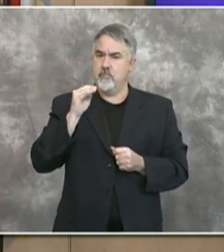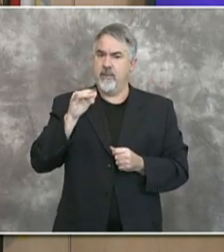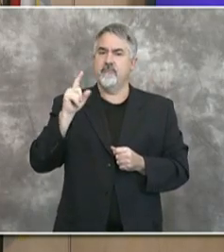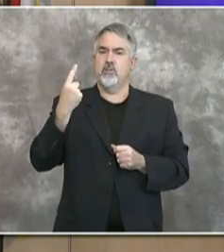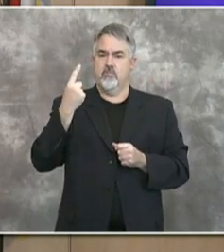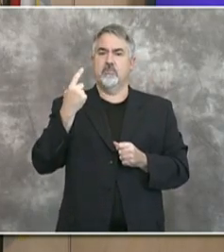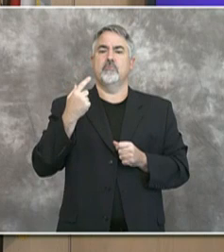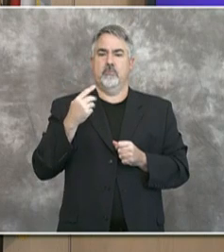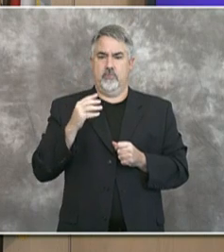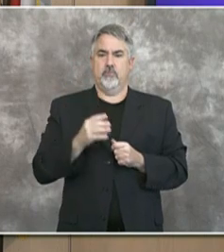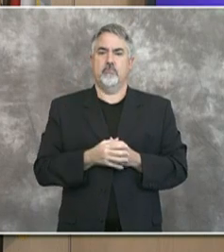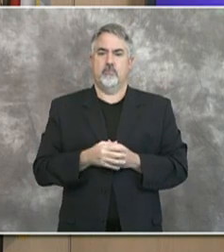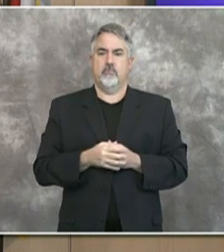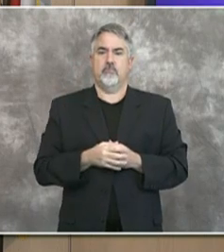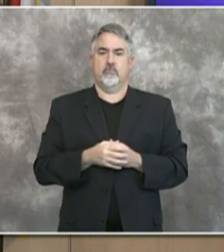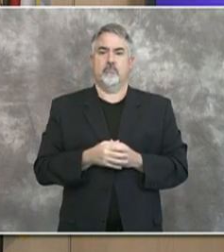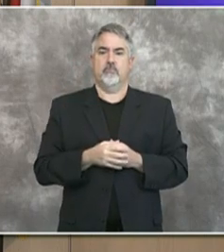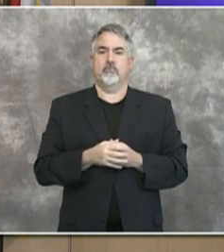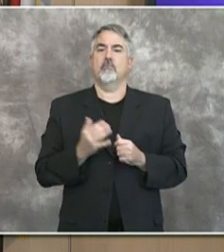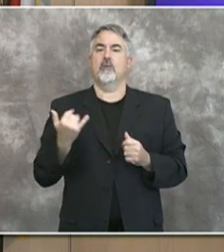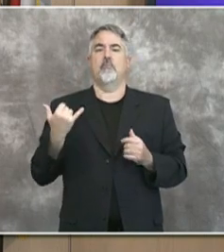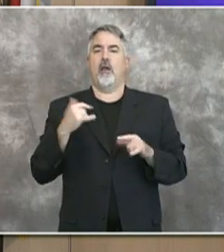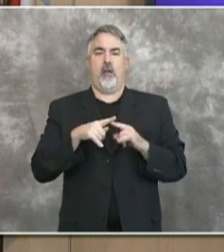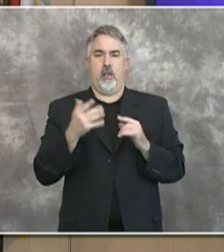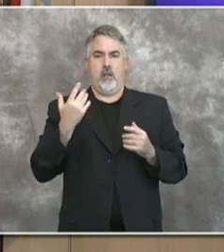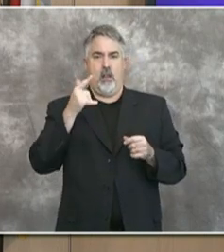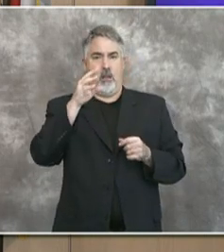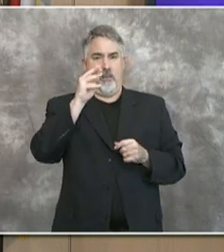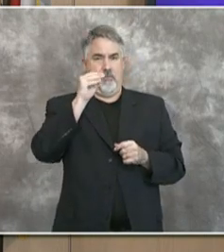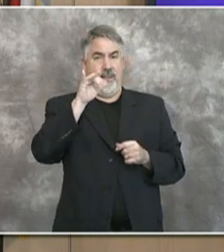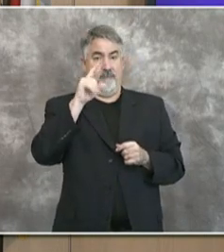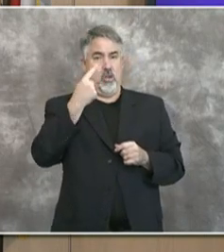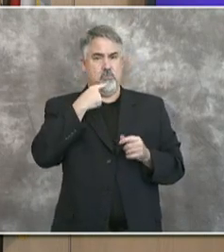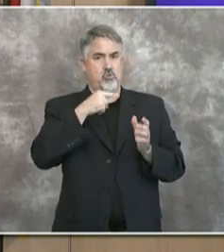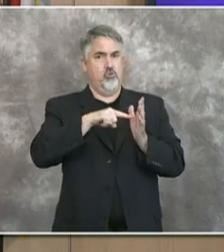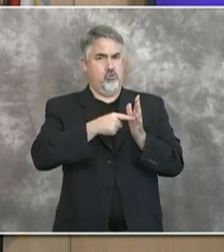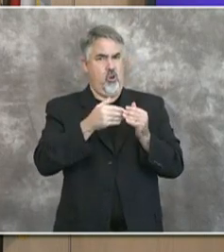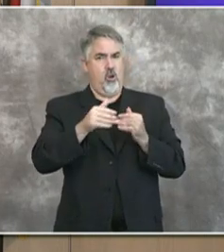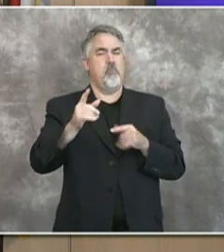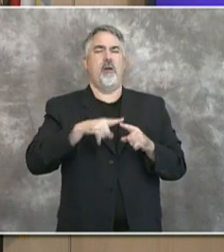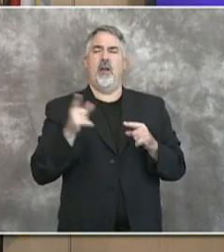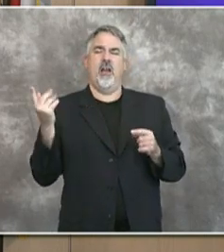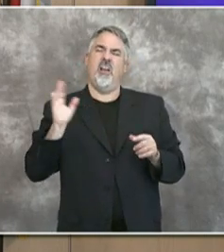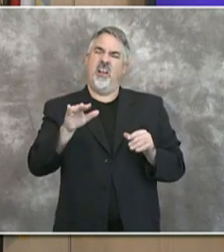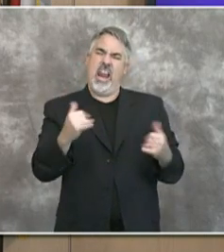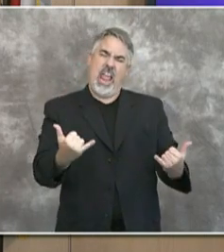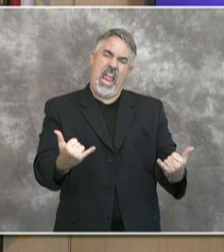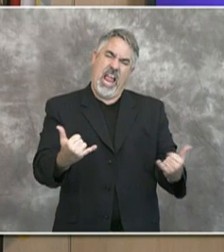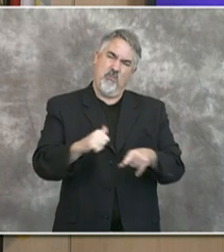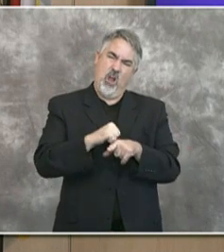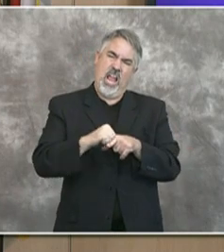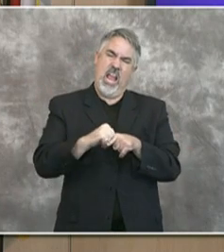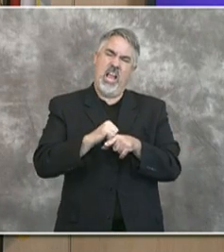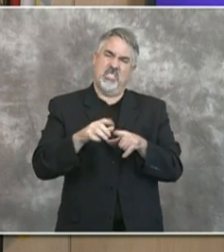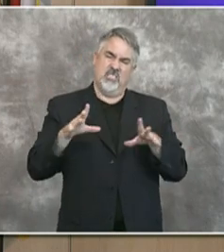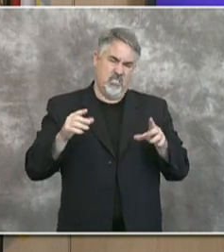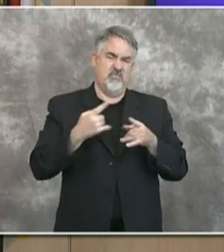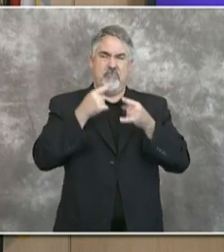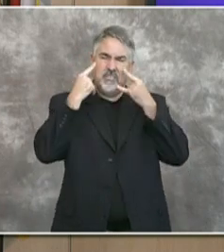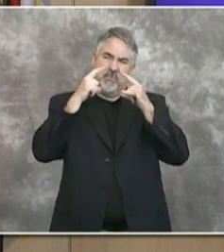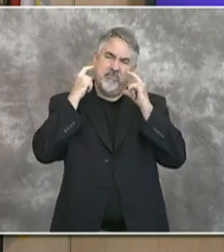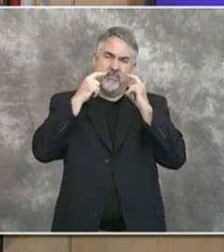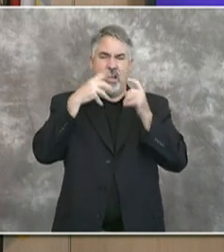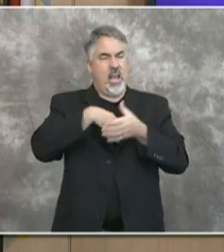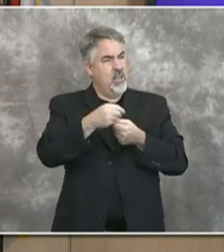widespread adherence begin now. On Monday, we asked local jurisdictions to begin planning the process